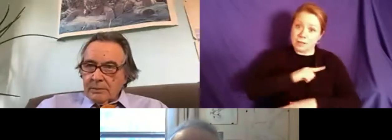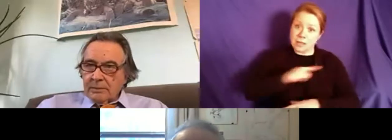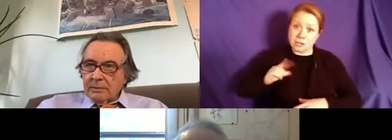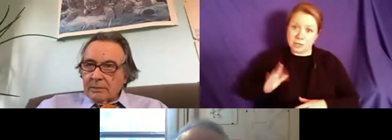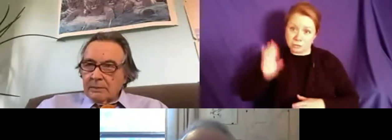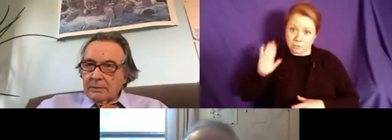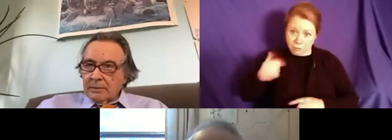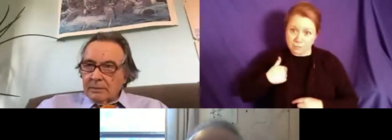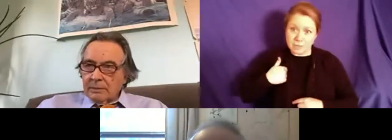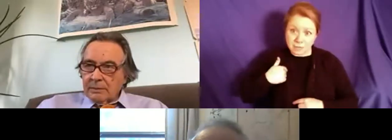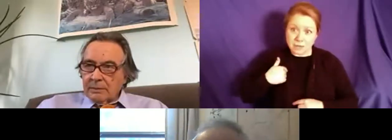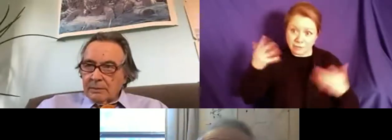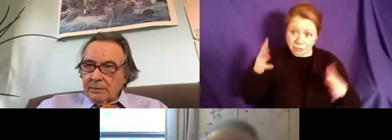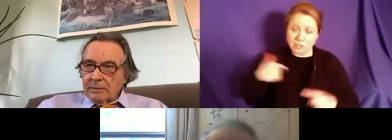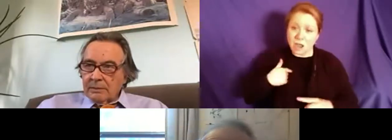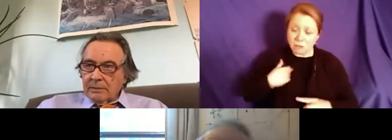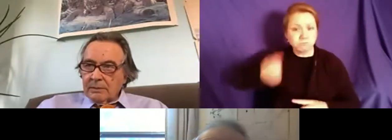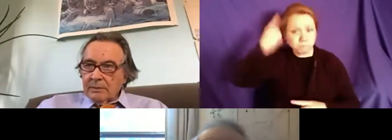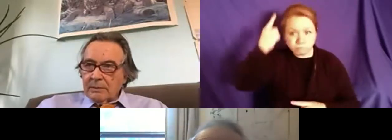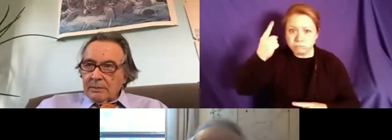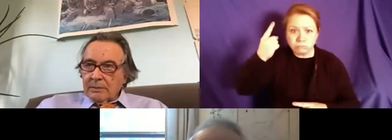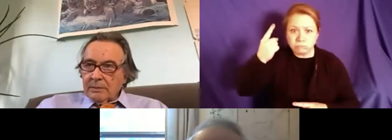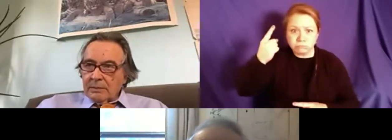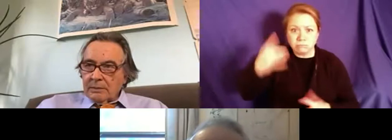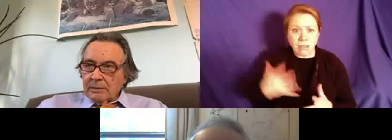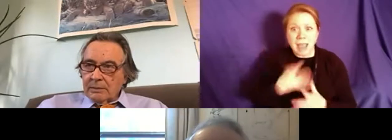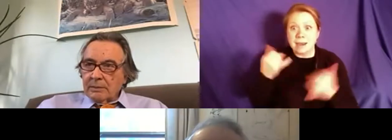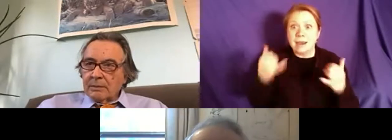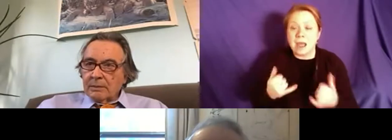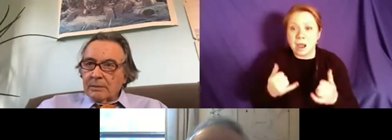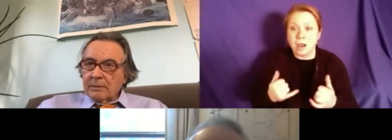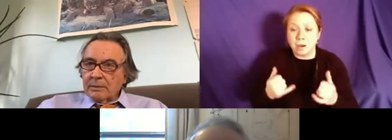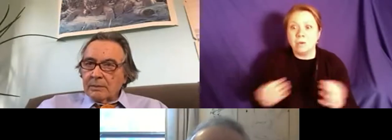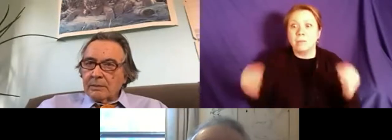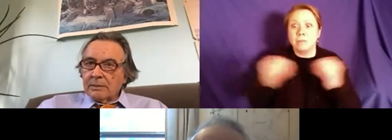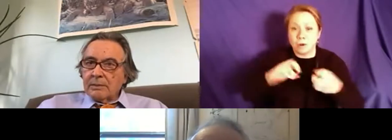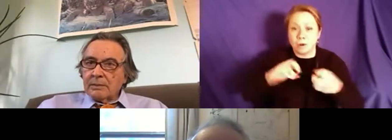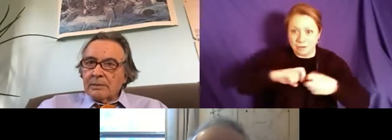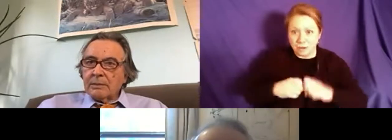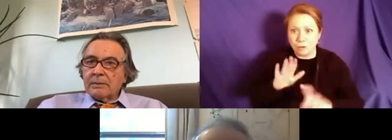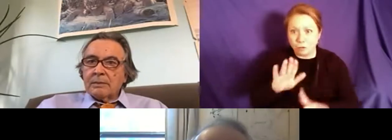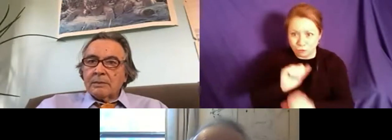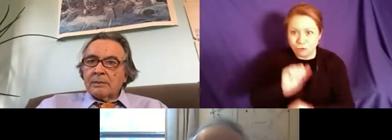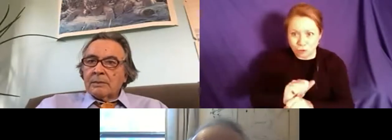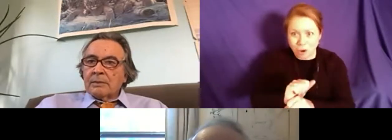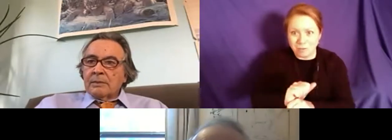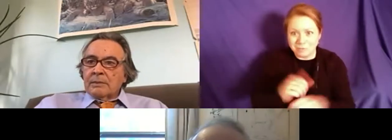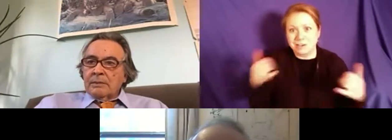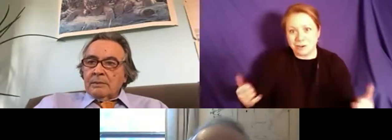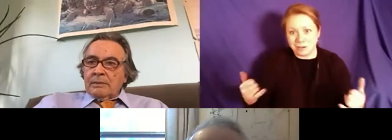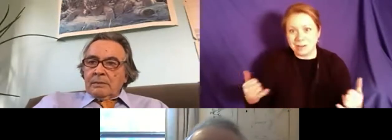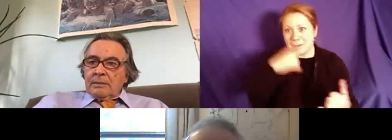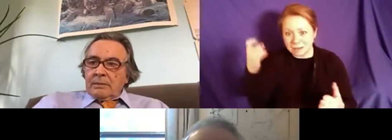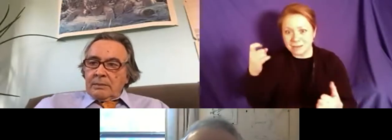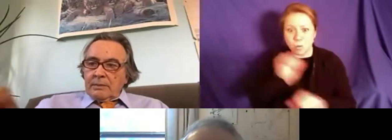myself, I can't imagine how much more difficult your jobs are currently, working with